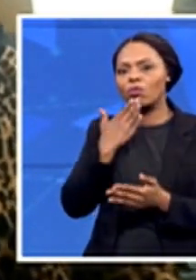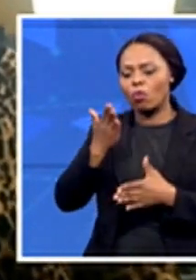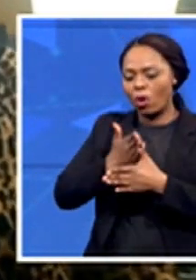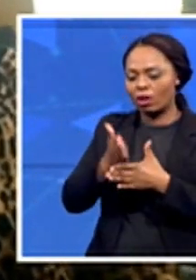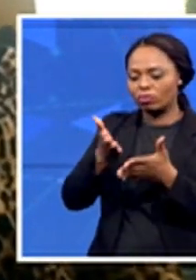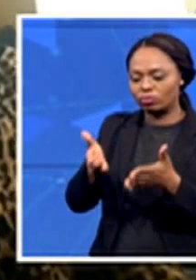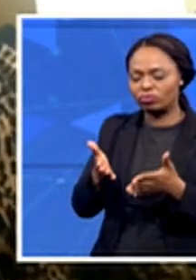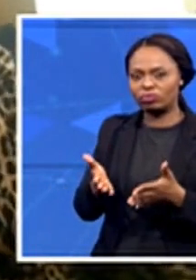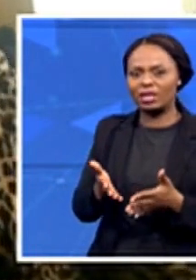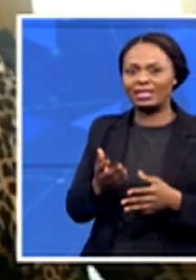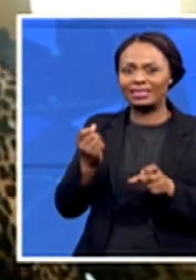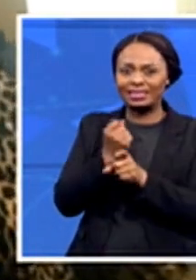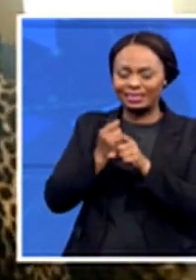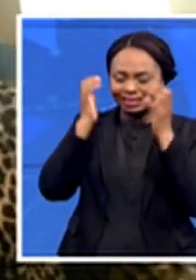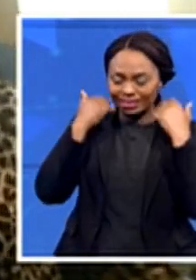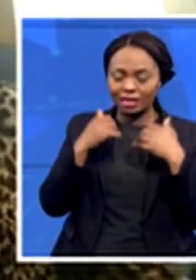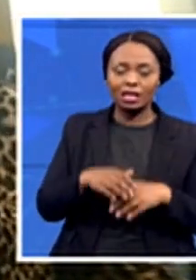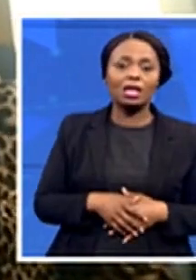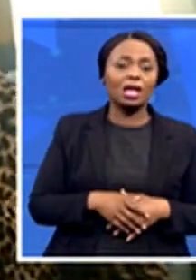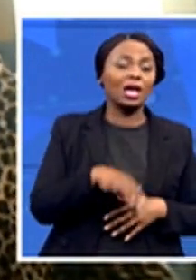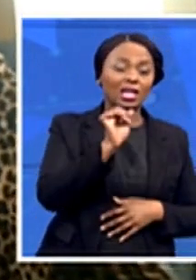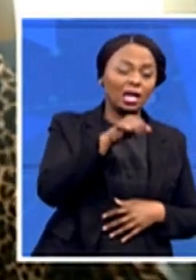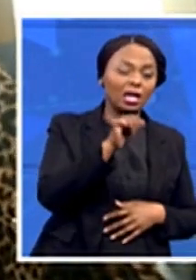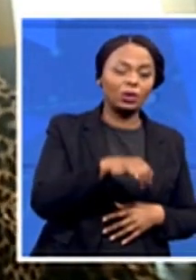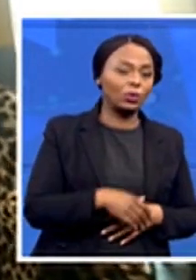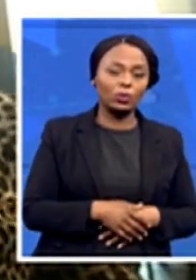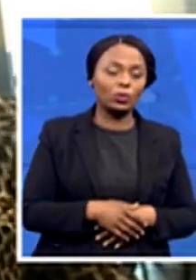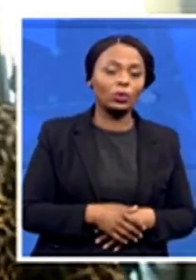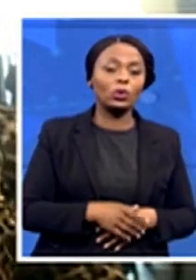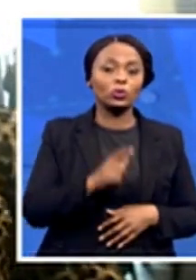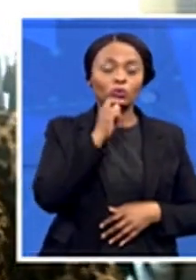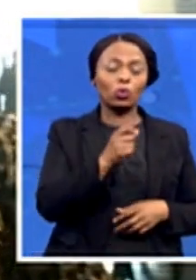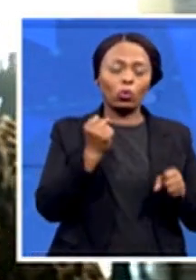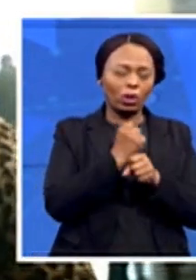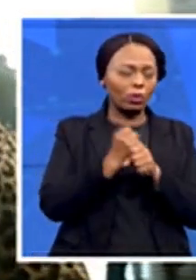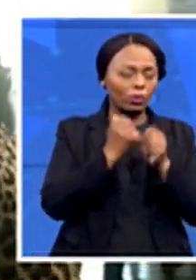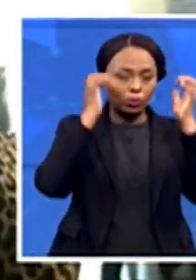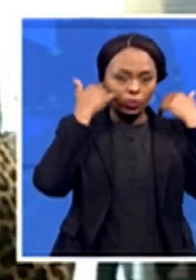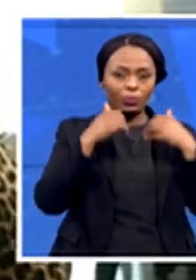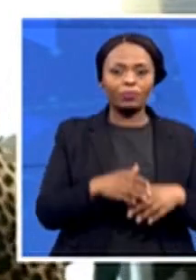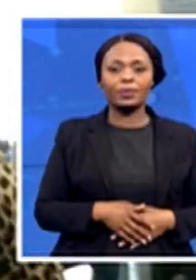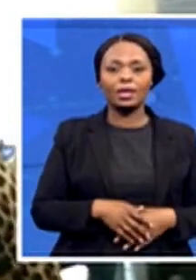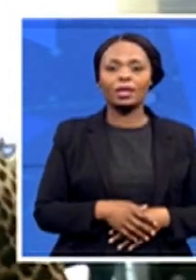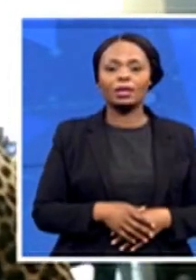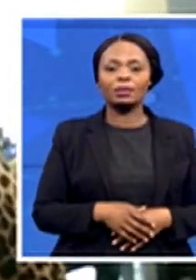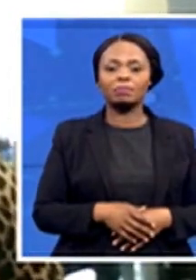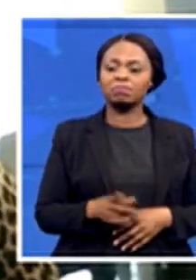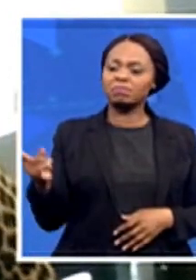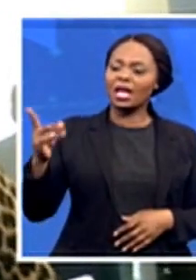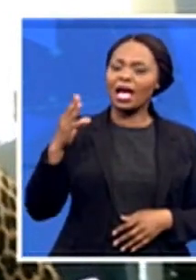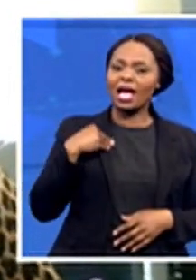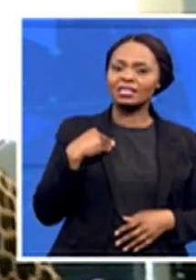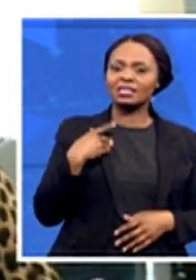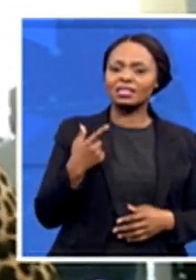amazing. You see, even the people here on this site now are asking me, what have you given your employees so early in the morning that they are so